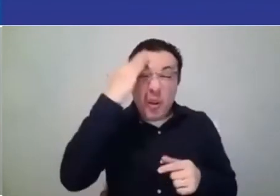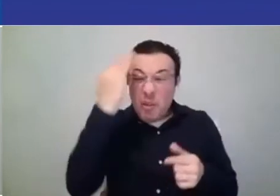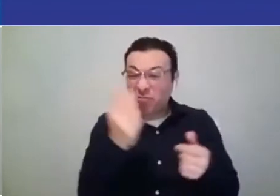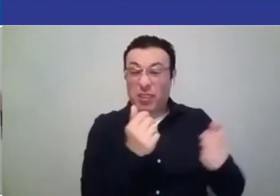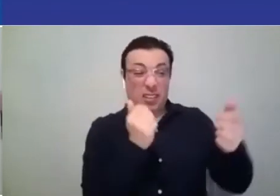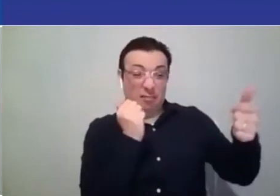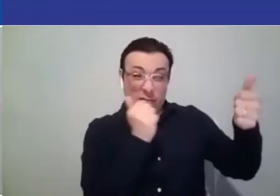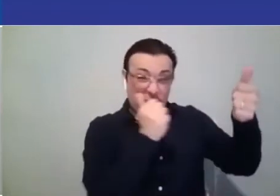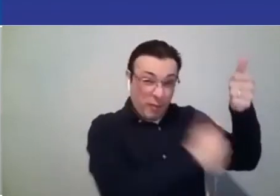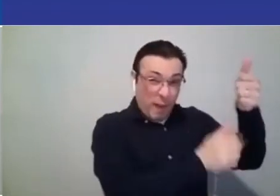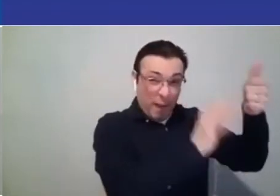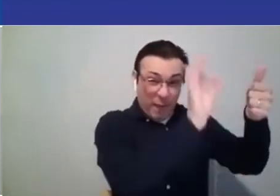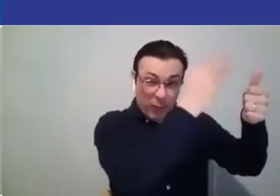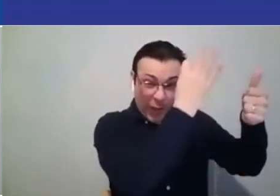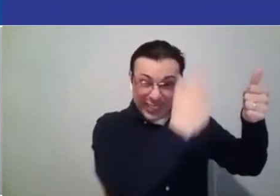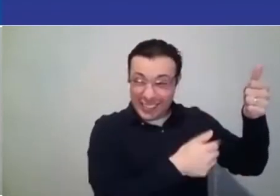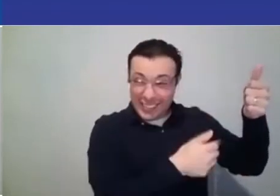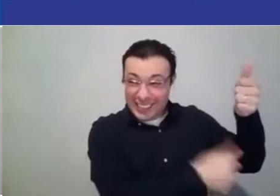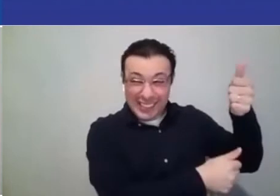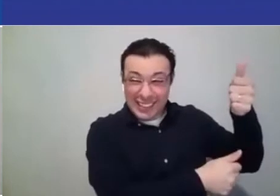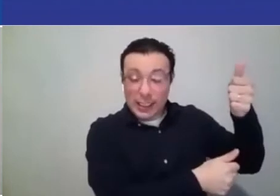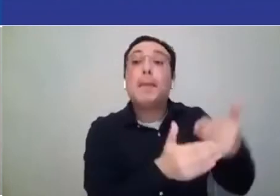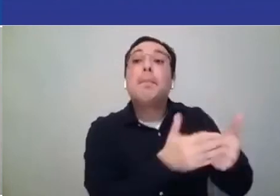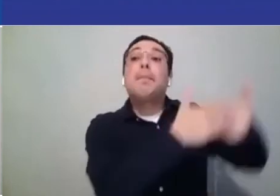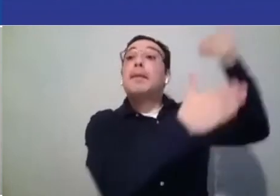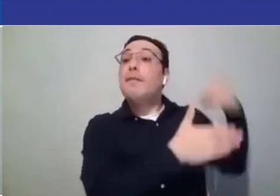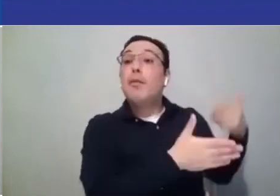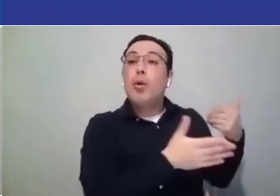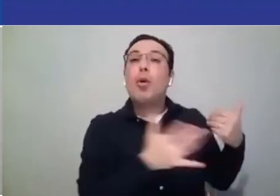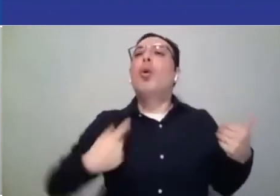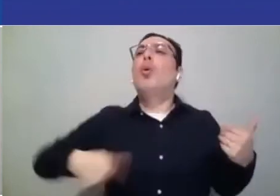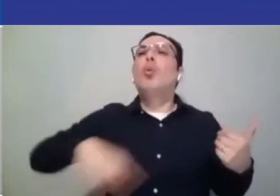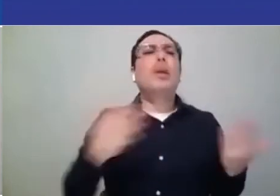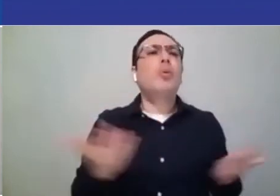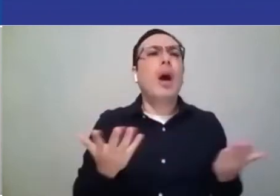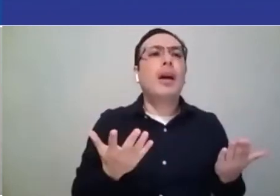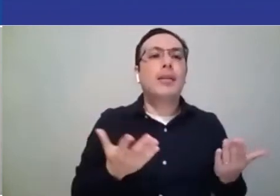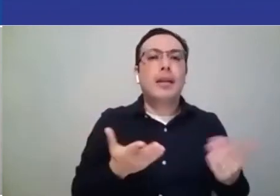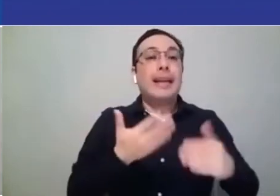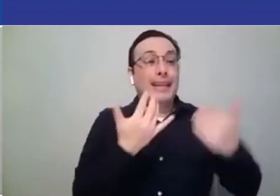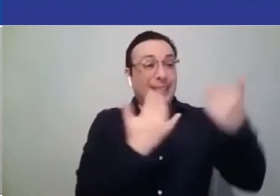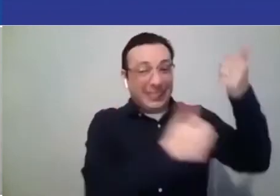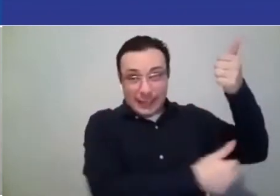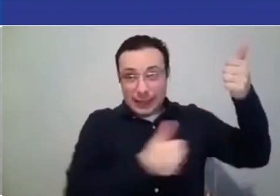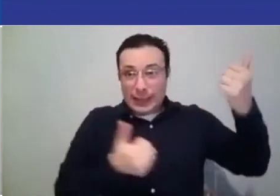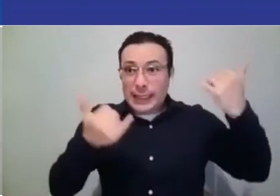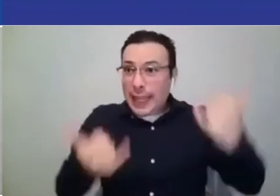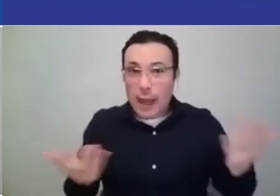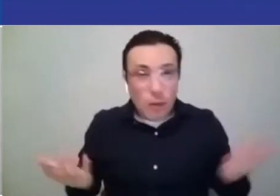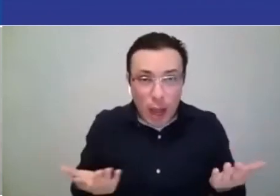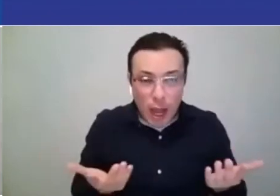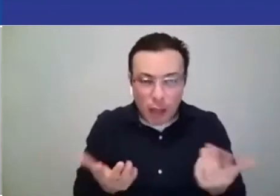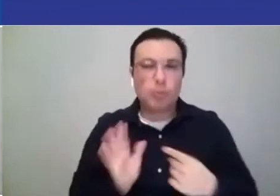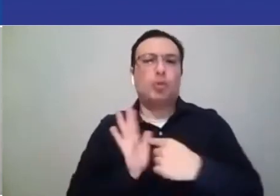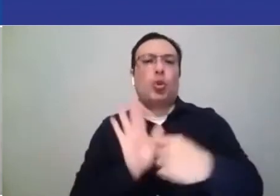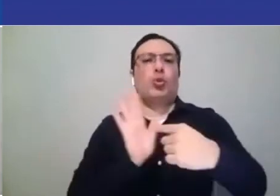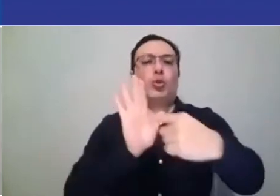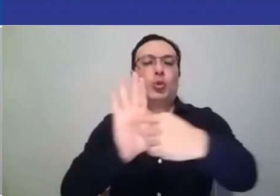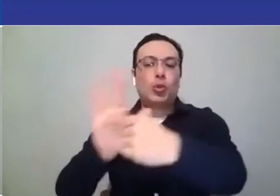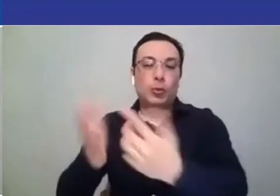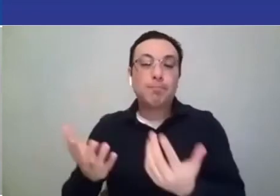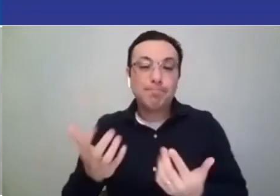Guinea is. This is our pre-colonial identity. This is our post-colonial identity. So, very much a resistance